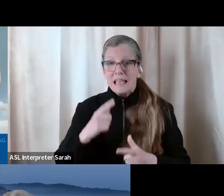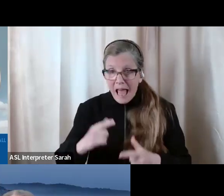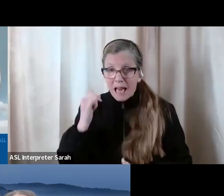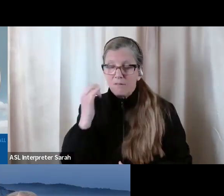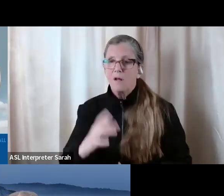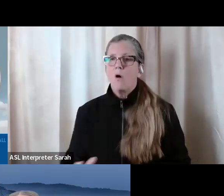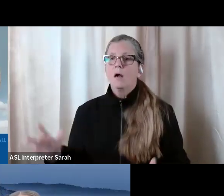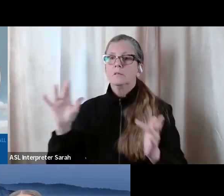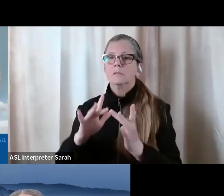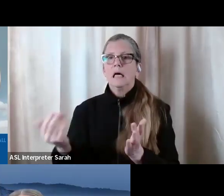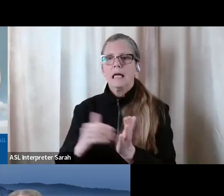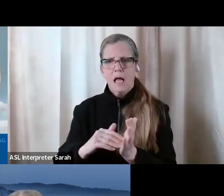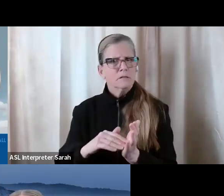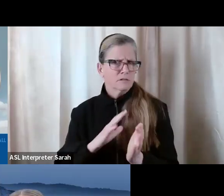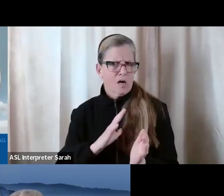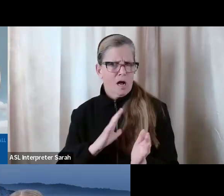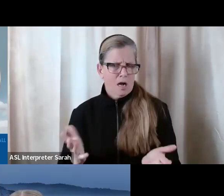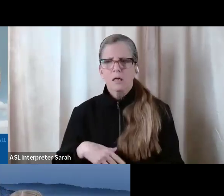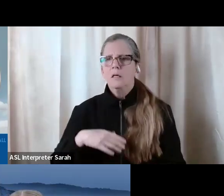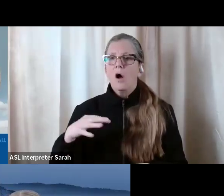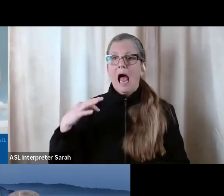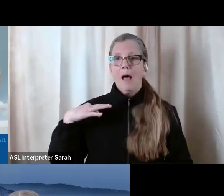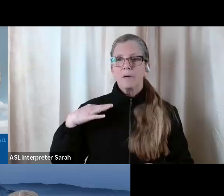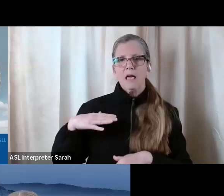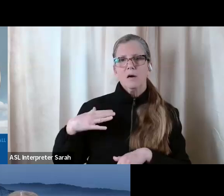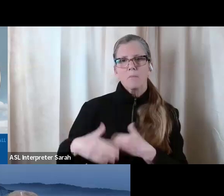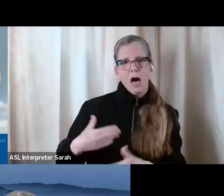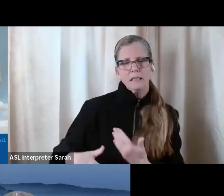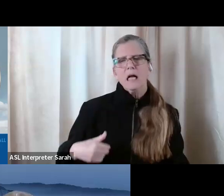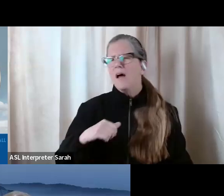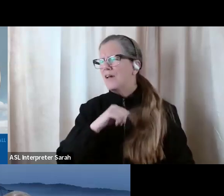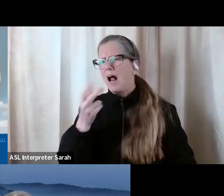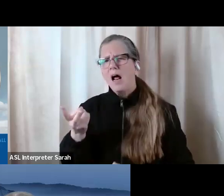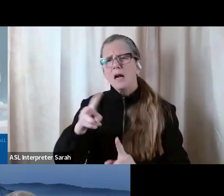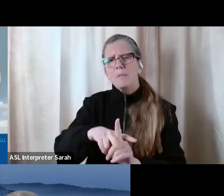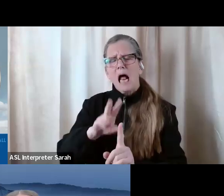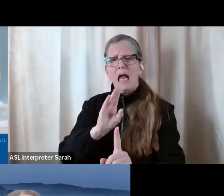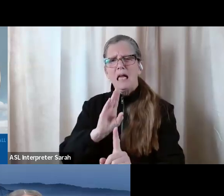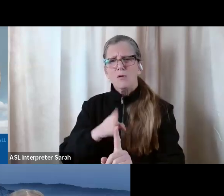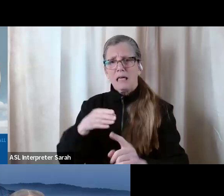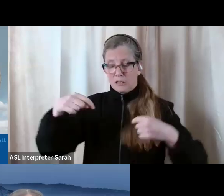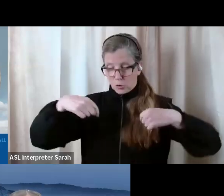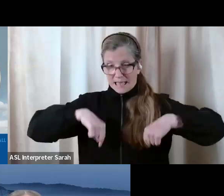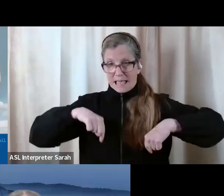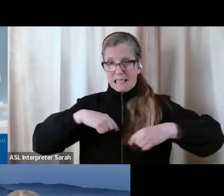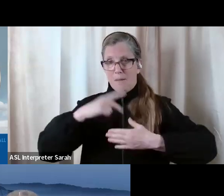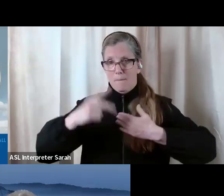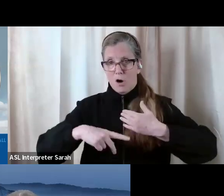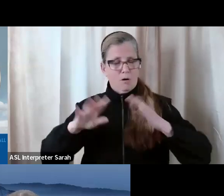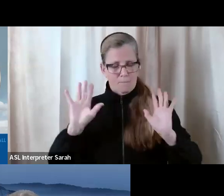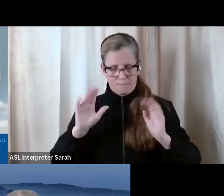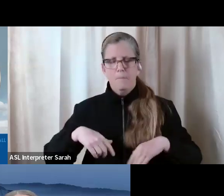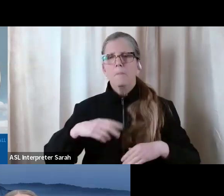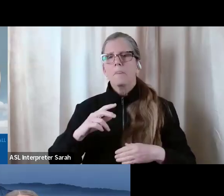do so. But yes, the application process, they're not applying directly to the program at this time. They actually apply through the